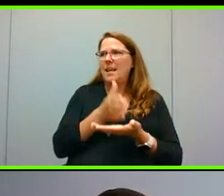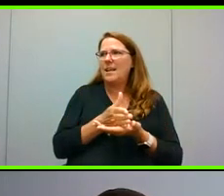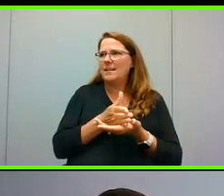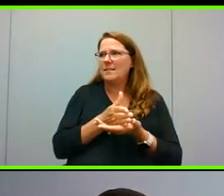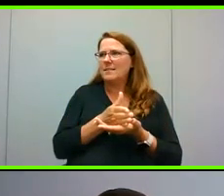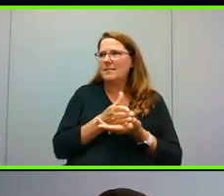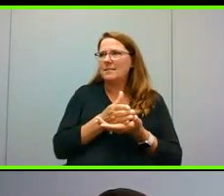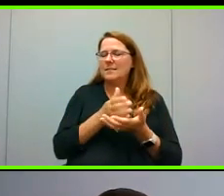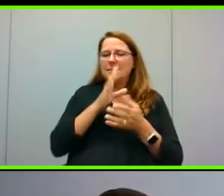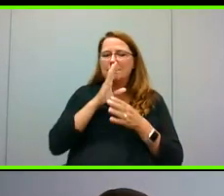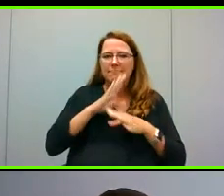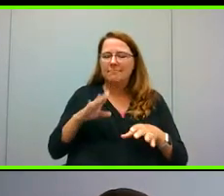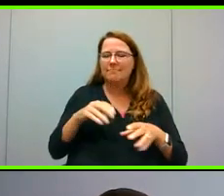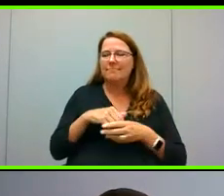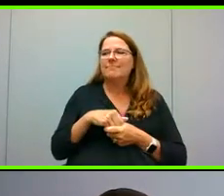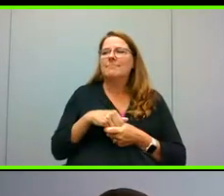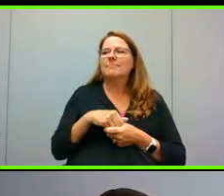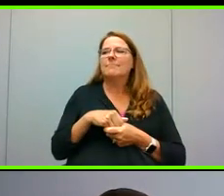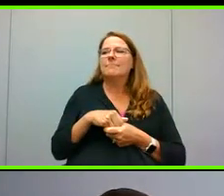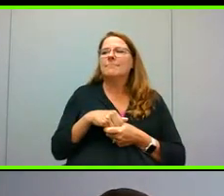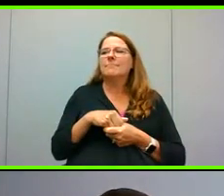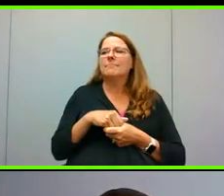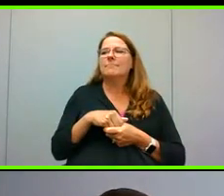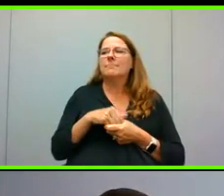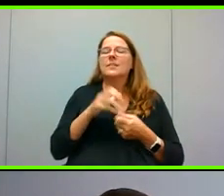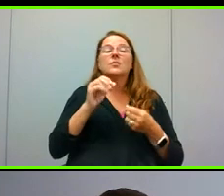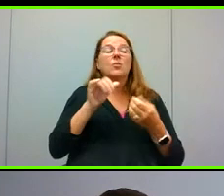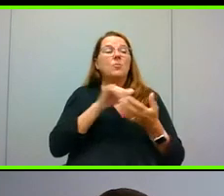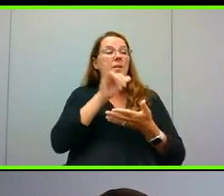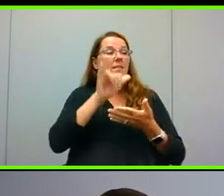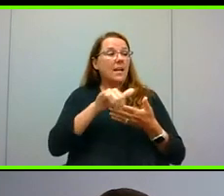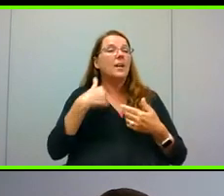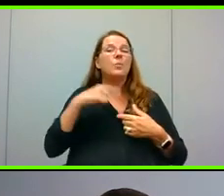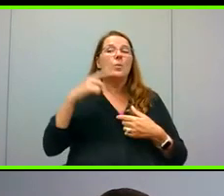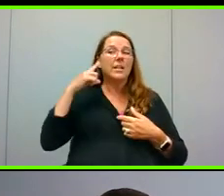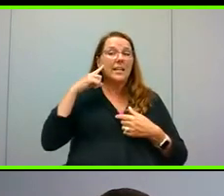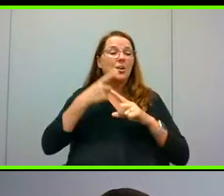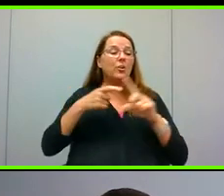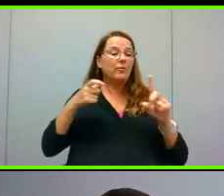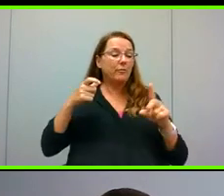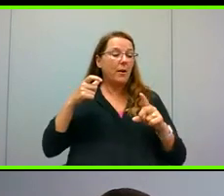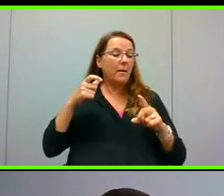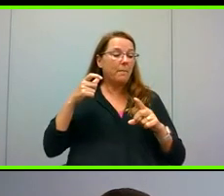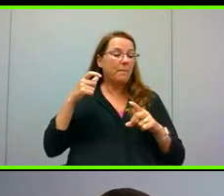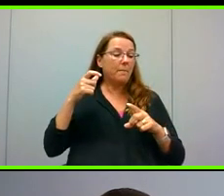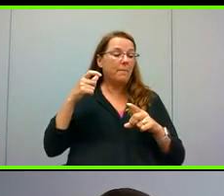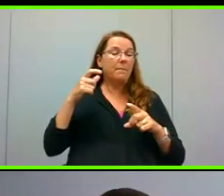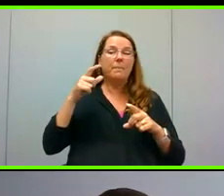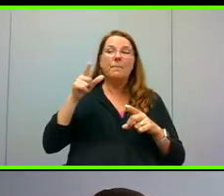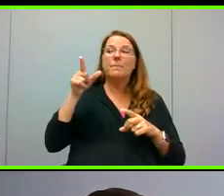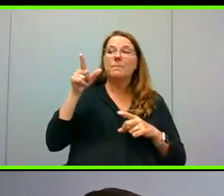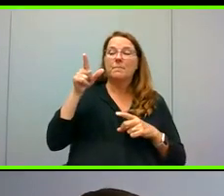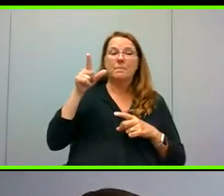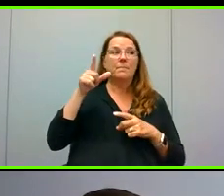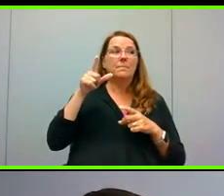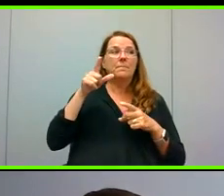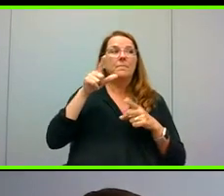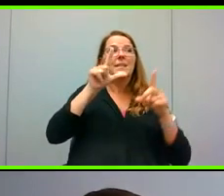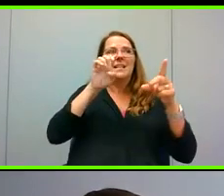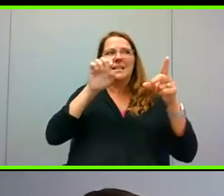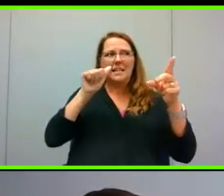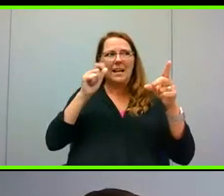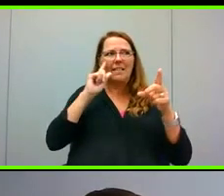And so with that, we will we will hear from Leah Mills. She will be speaking on the status of the Combined